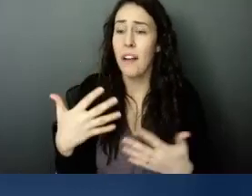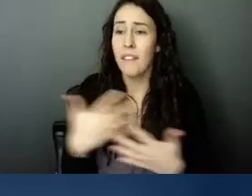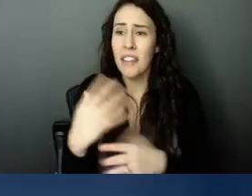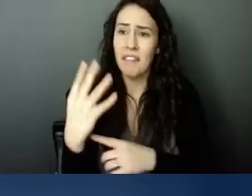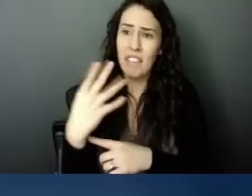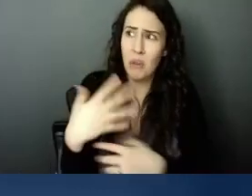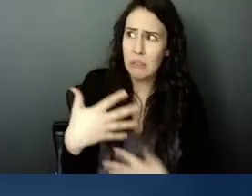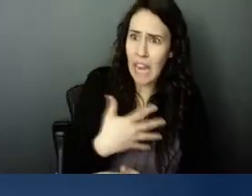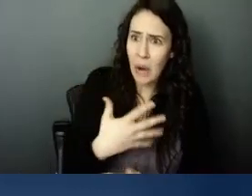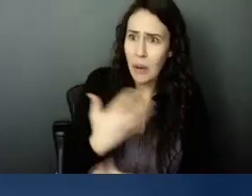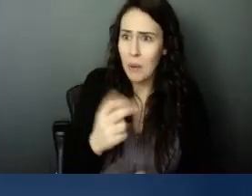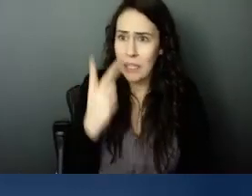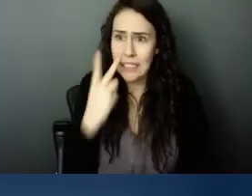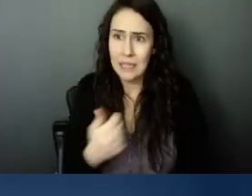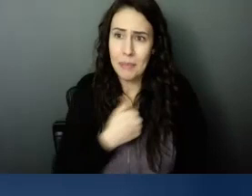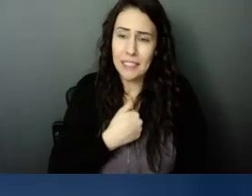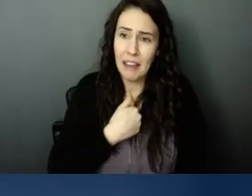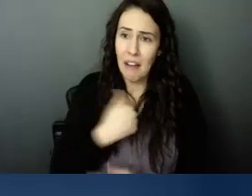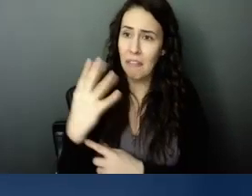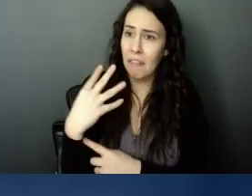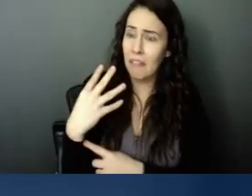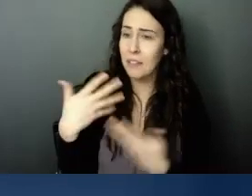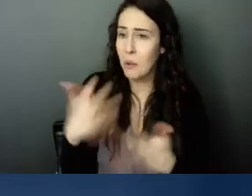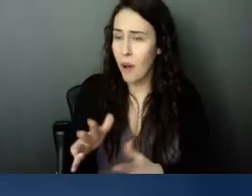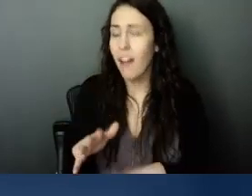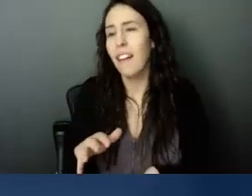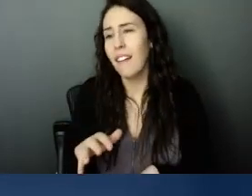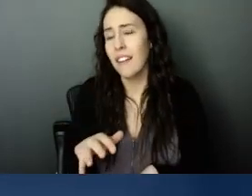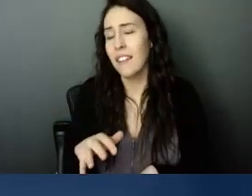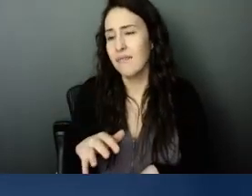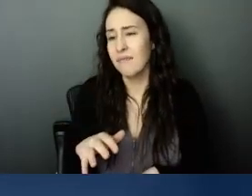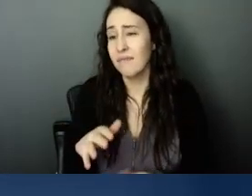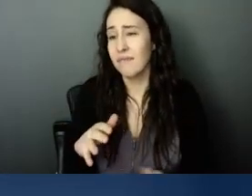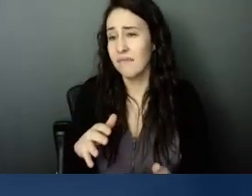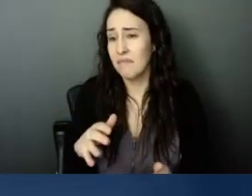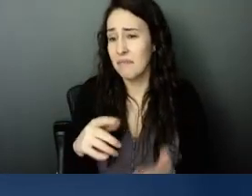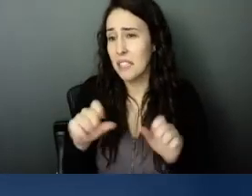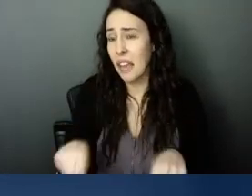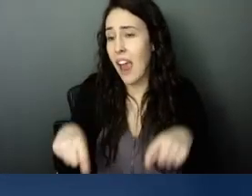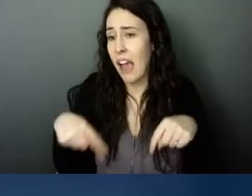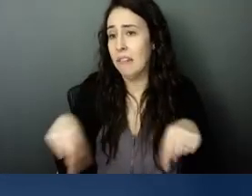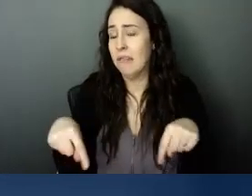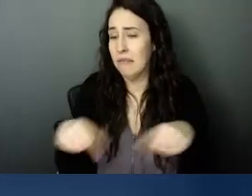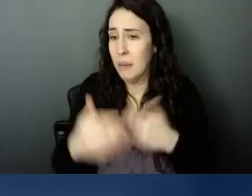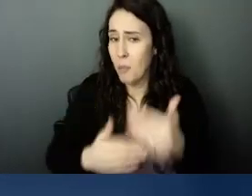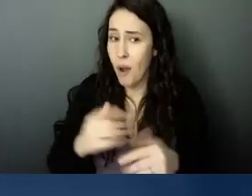myself, which it is. It can be an intimidating process, but when leveraged correctly and when leveraged